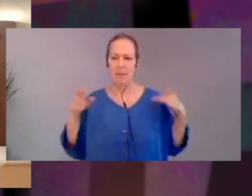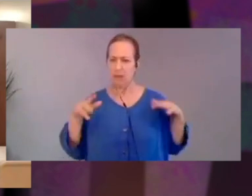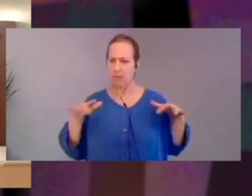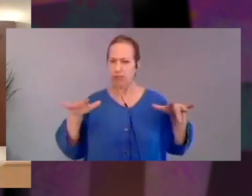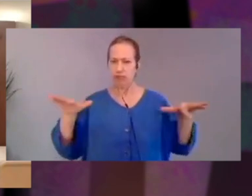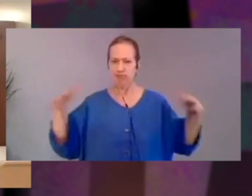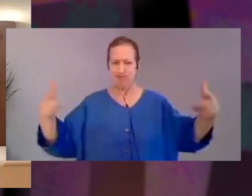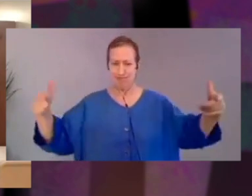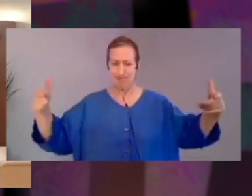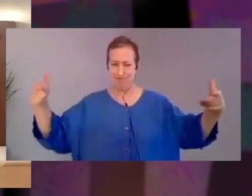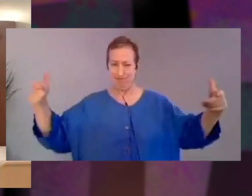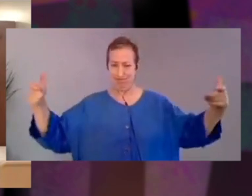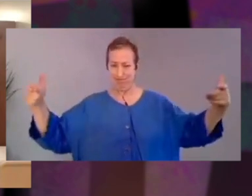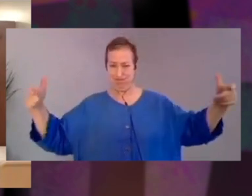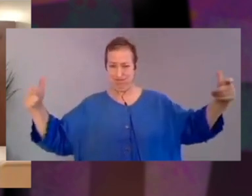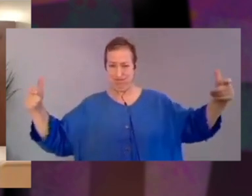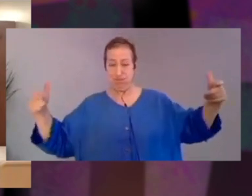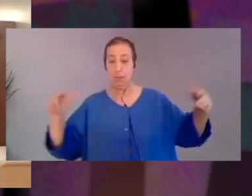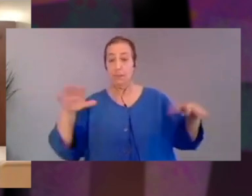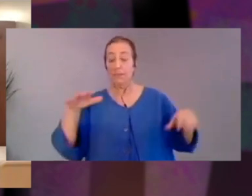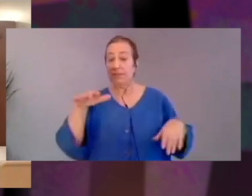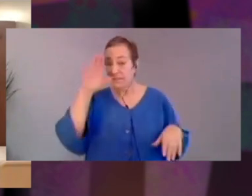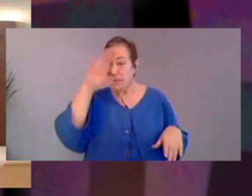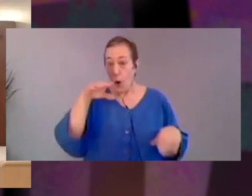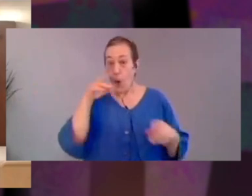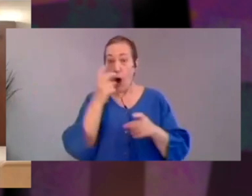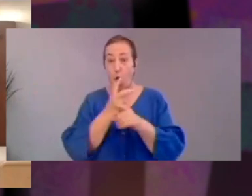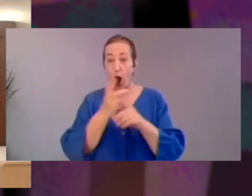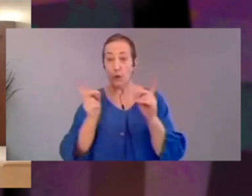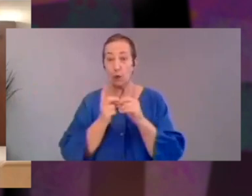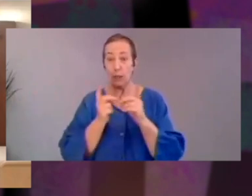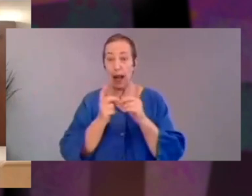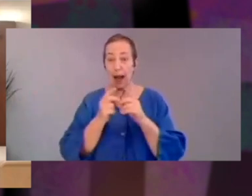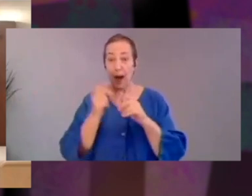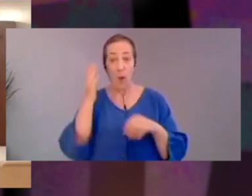It's really hard to date here because you have to make sure you're not related.